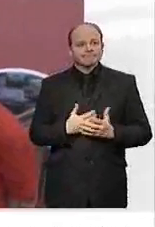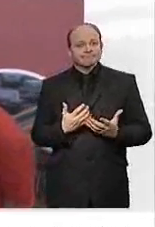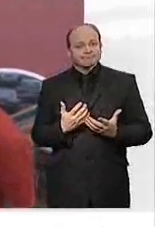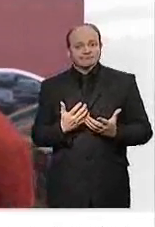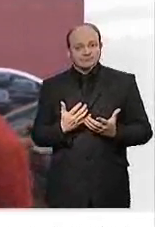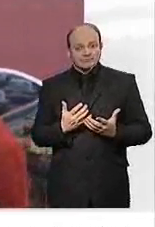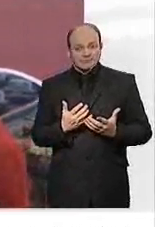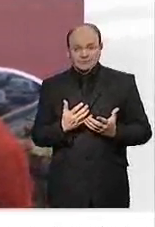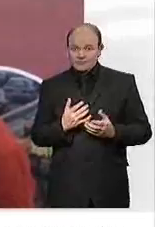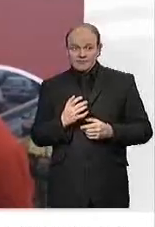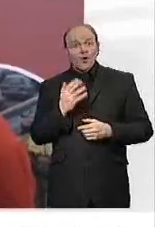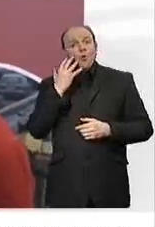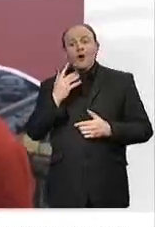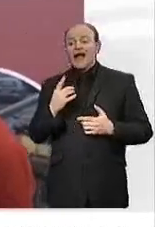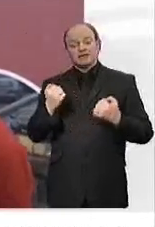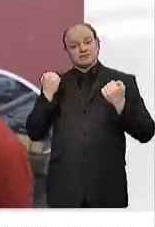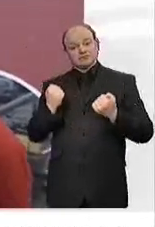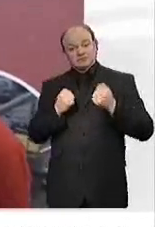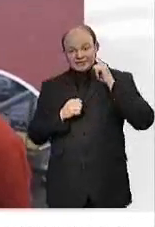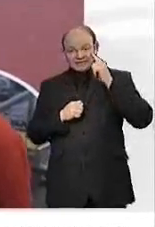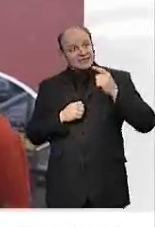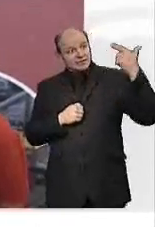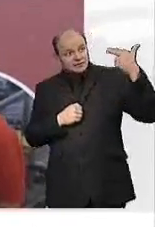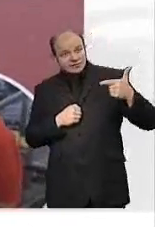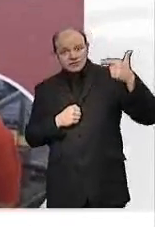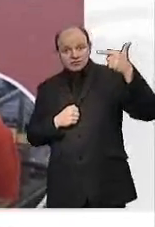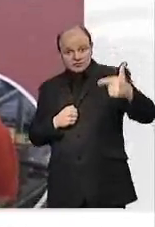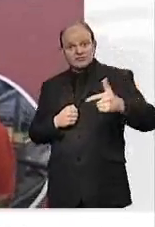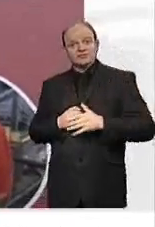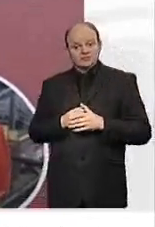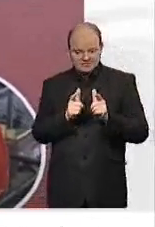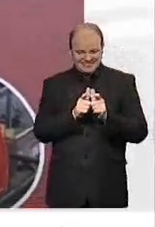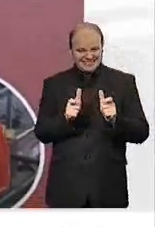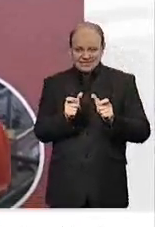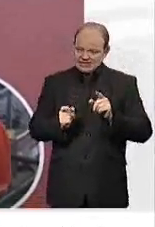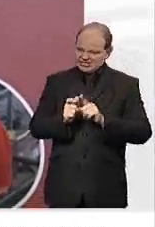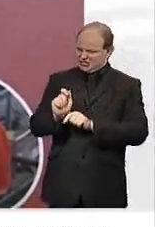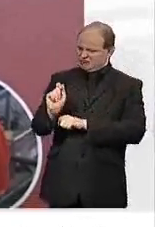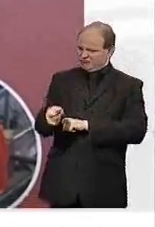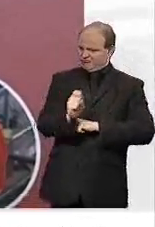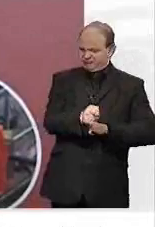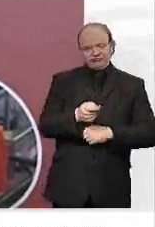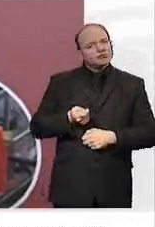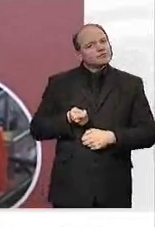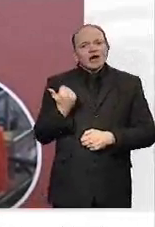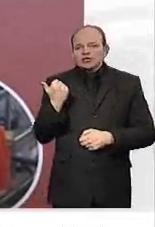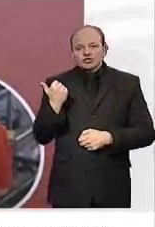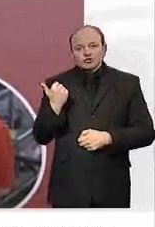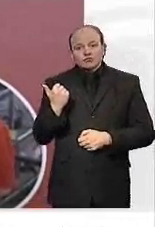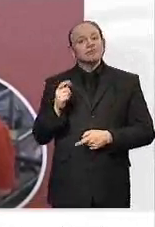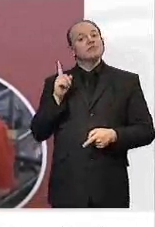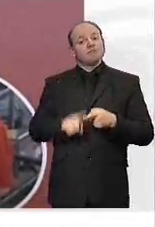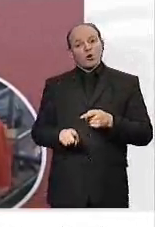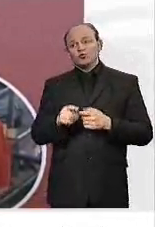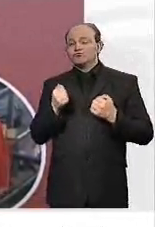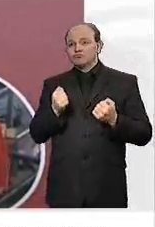the compliance rate for this type of camera is excellent. The number of tickets which issued is very low, and that's true across the people who are complying,